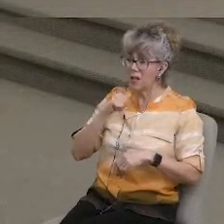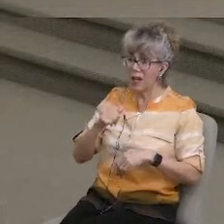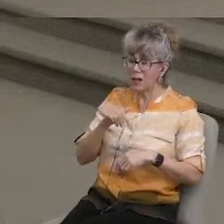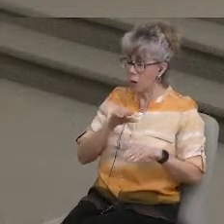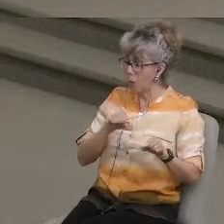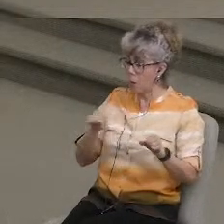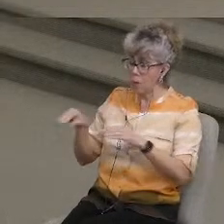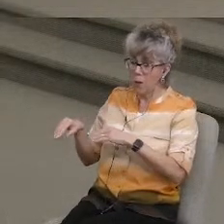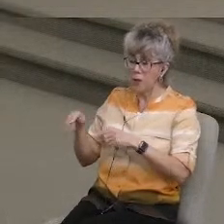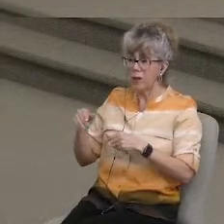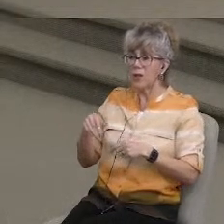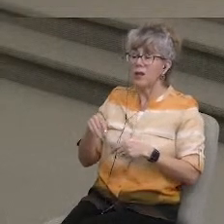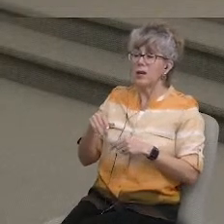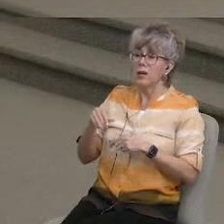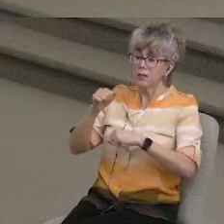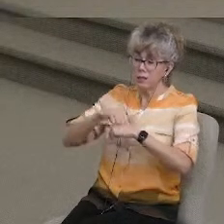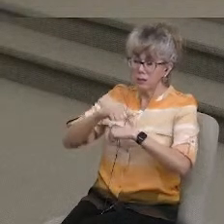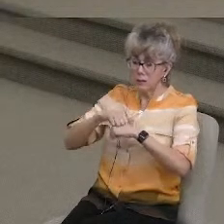out.